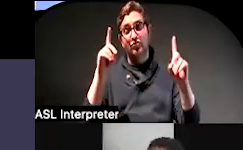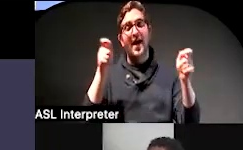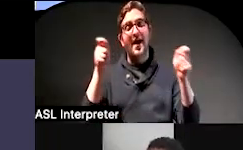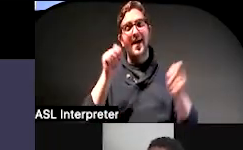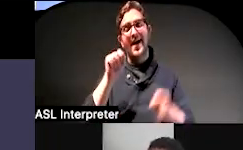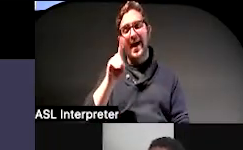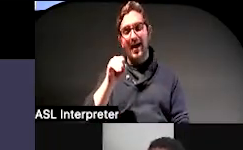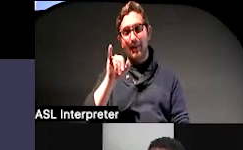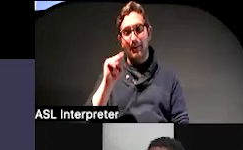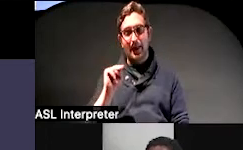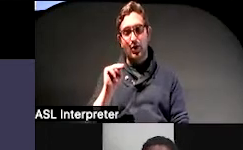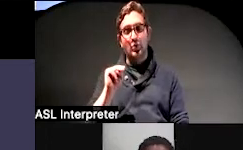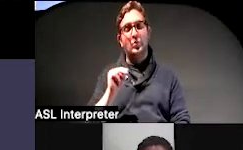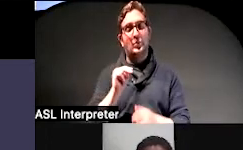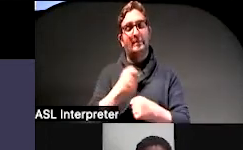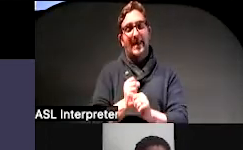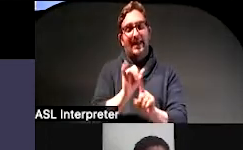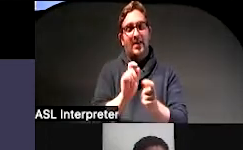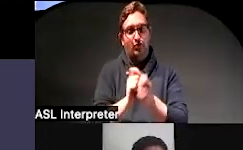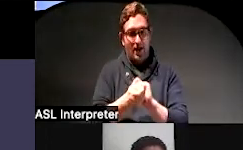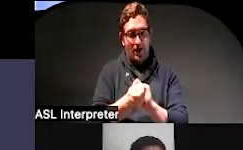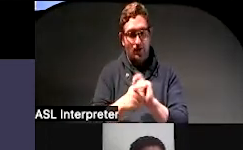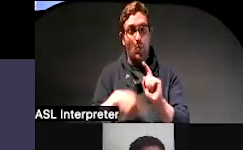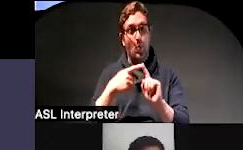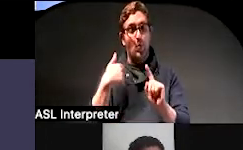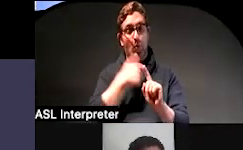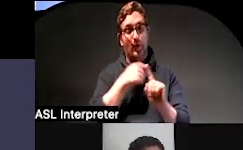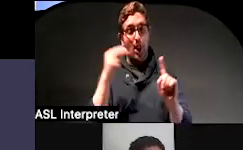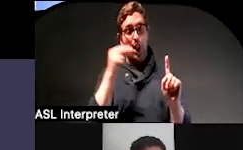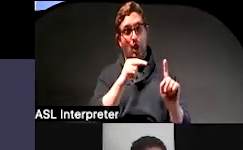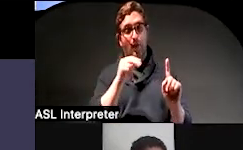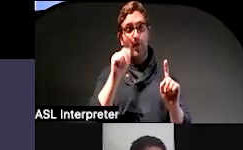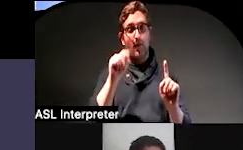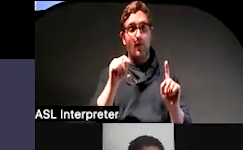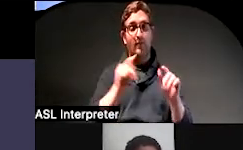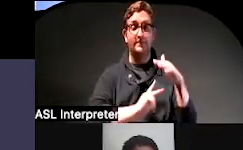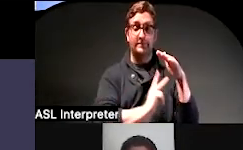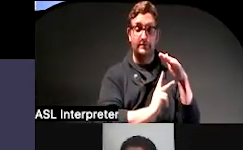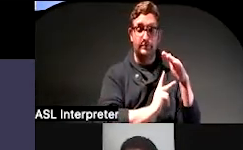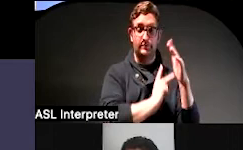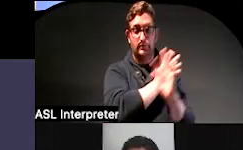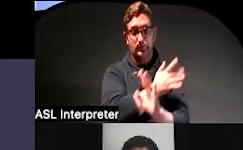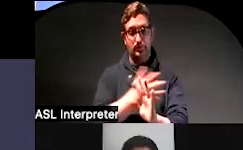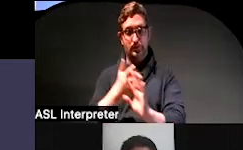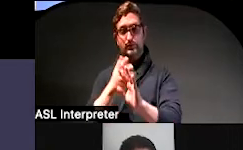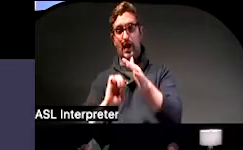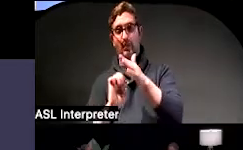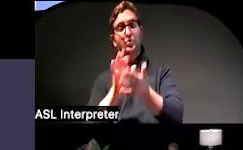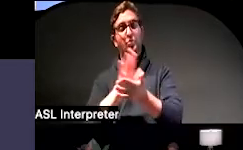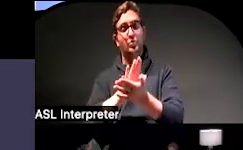administration to make that change. And then when we look at the kindergarten through the elementary